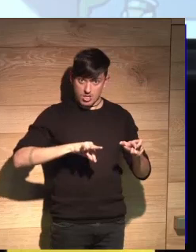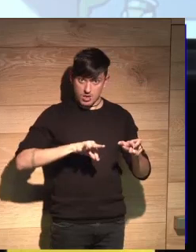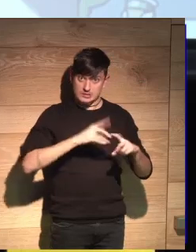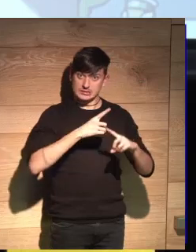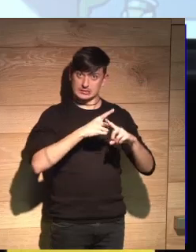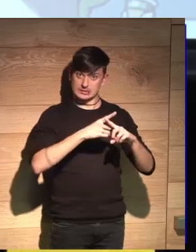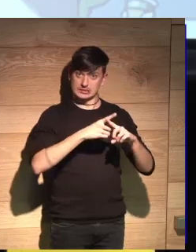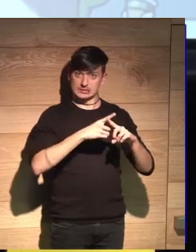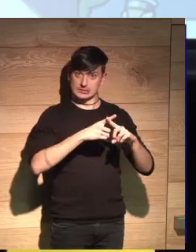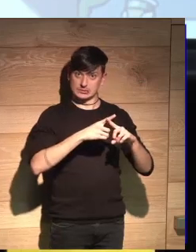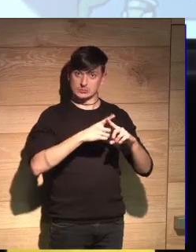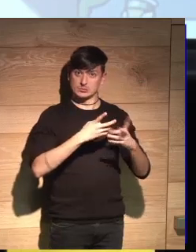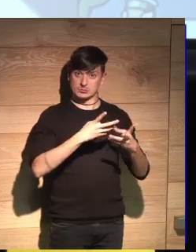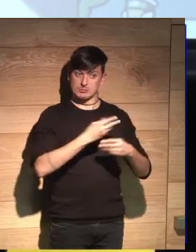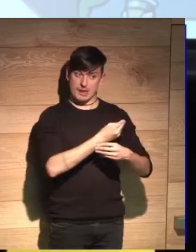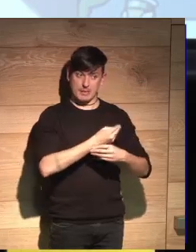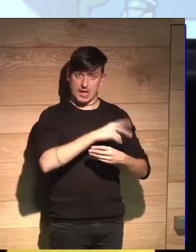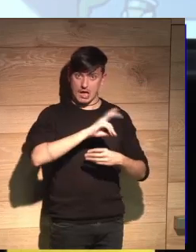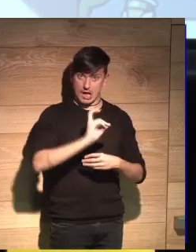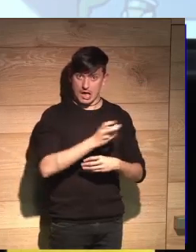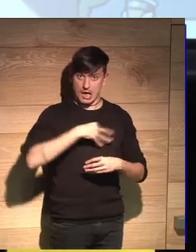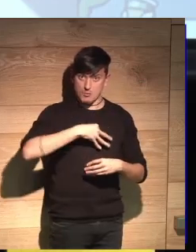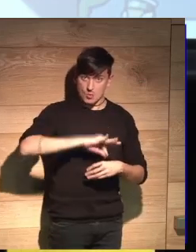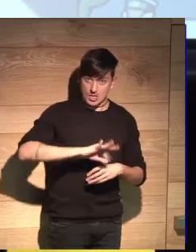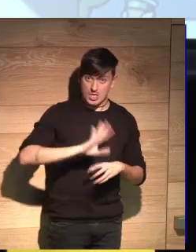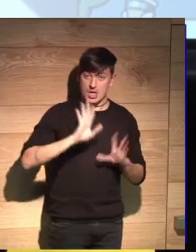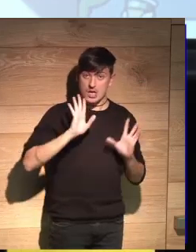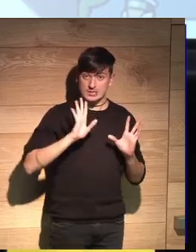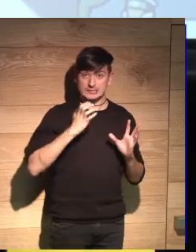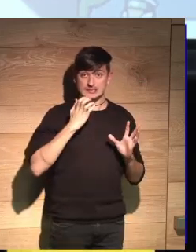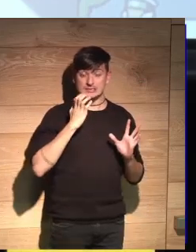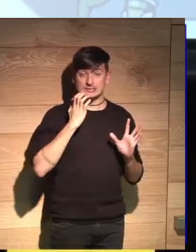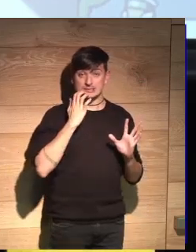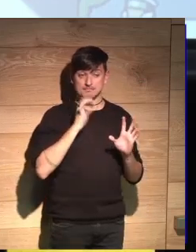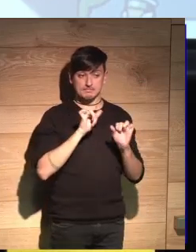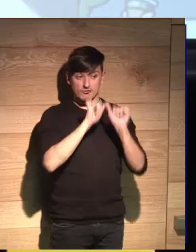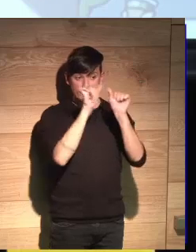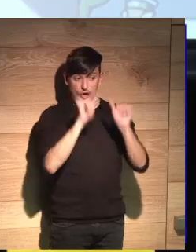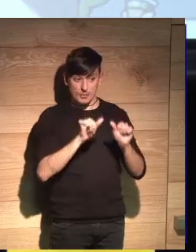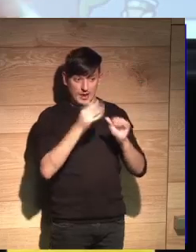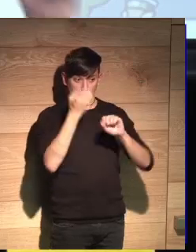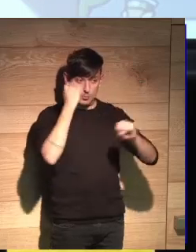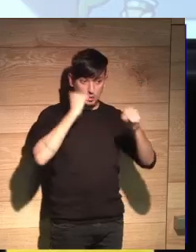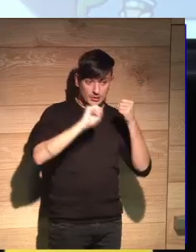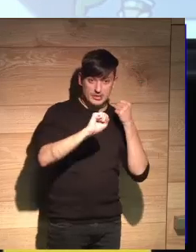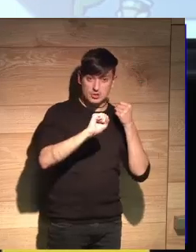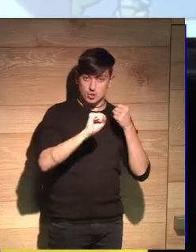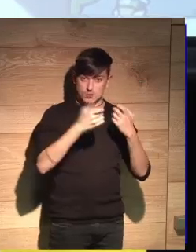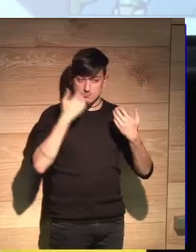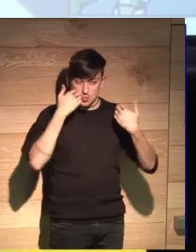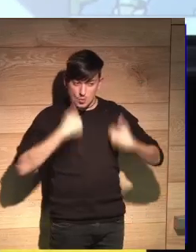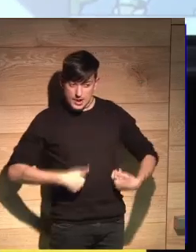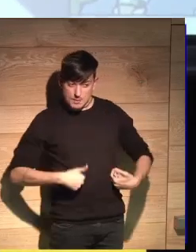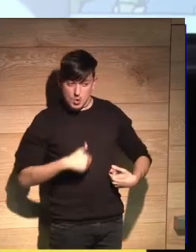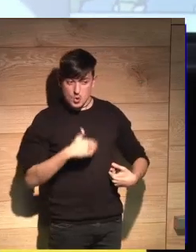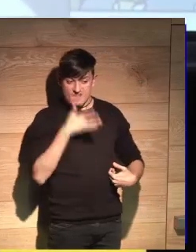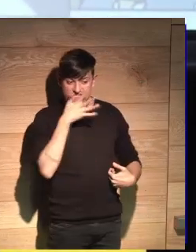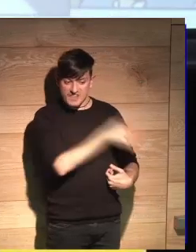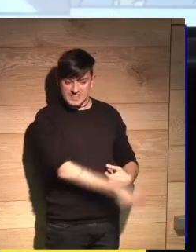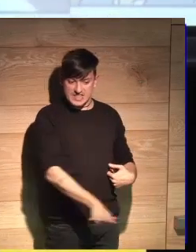gonads and reproduce without having a morphology and behavior